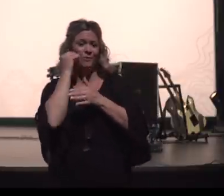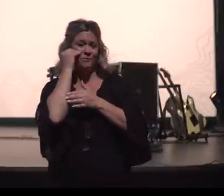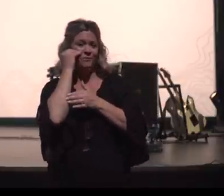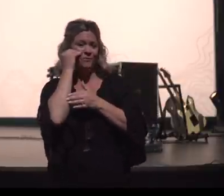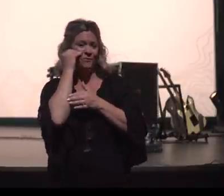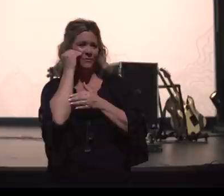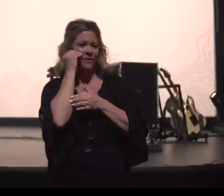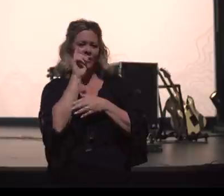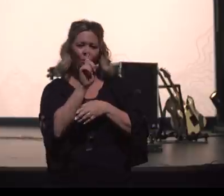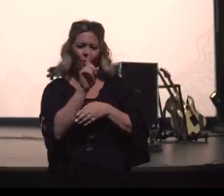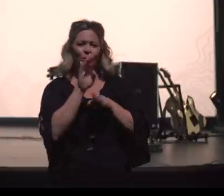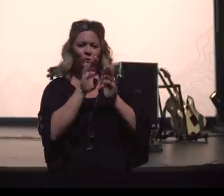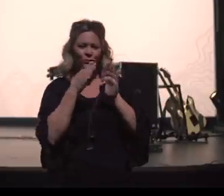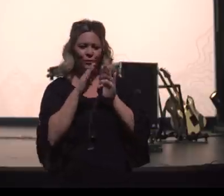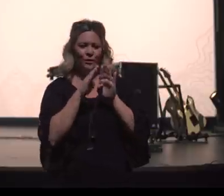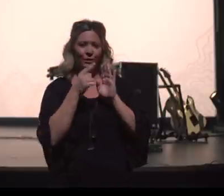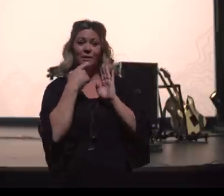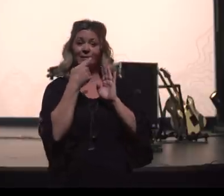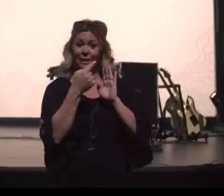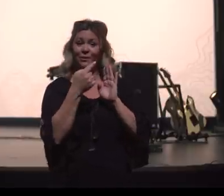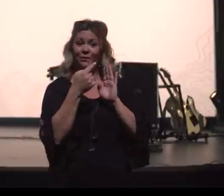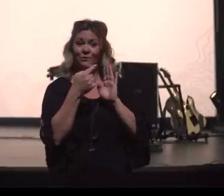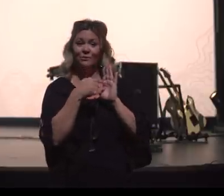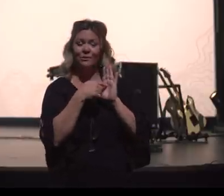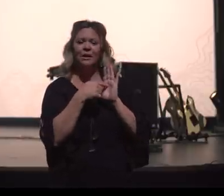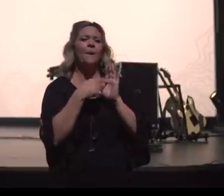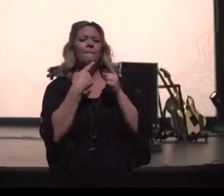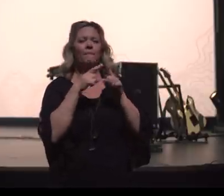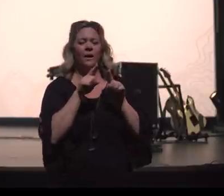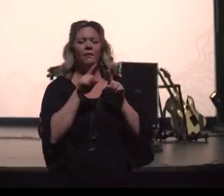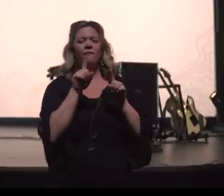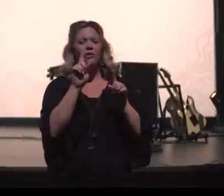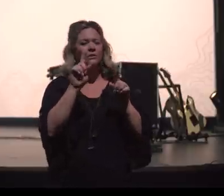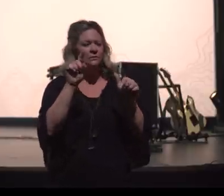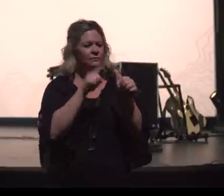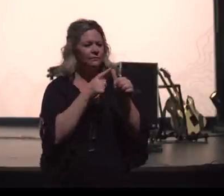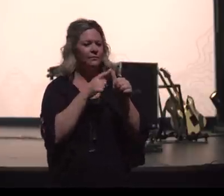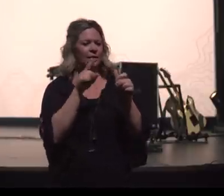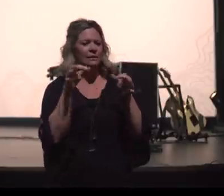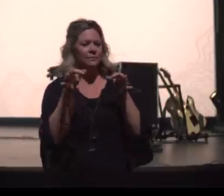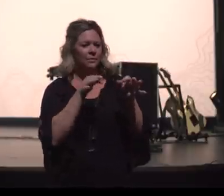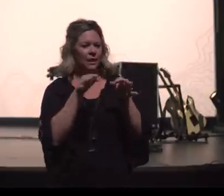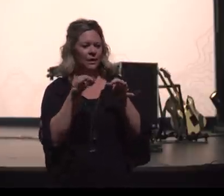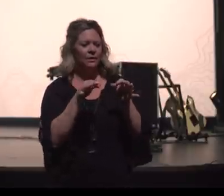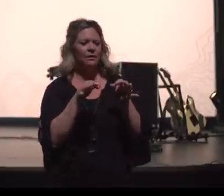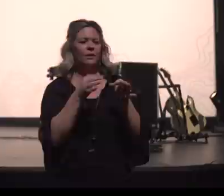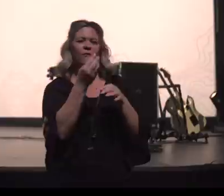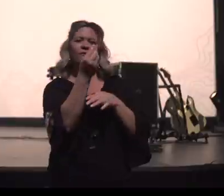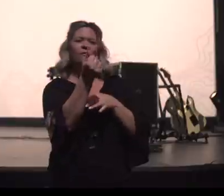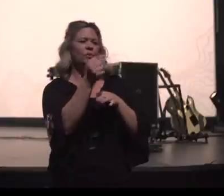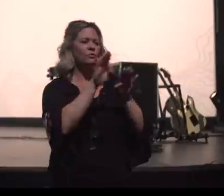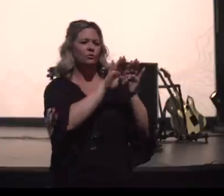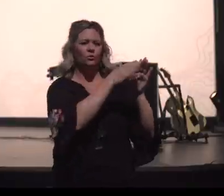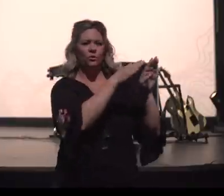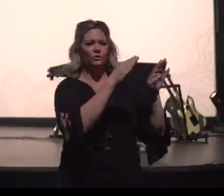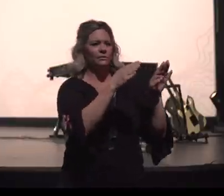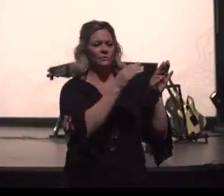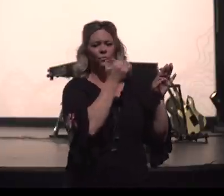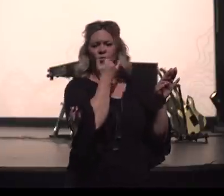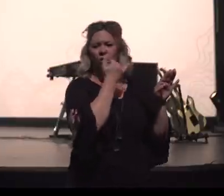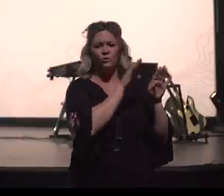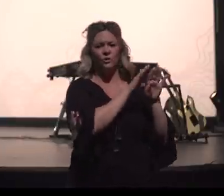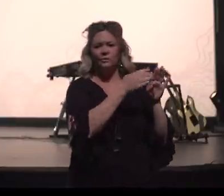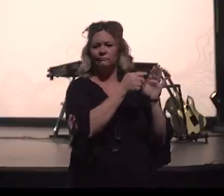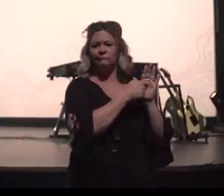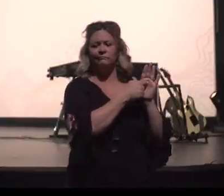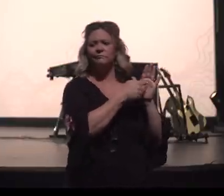I want to tell you what that door is. But first, I need to explain to you, there's a few doors that aren't the right doors. And